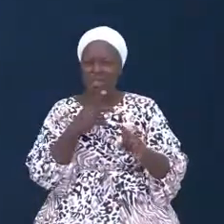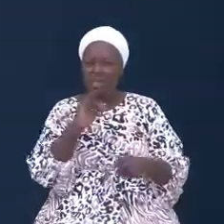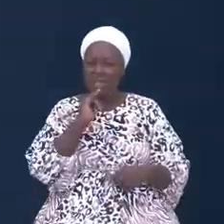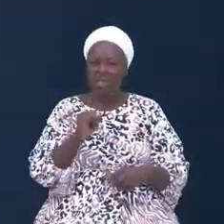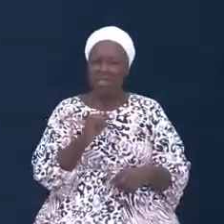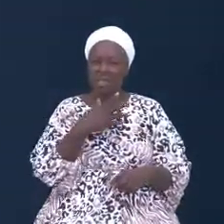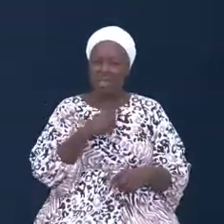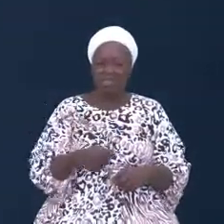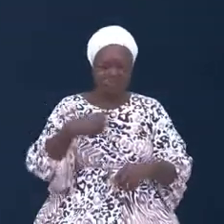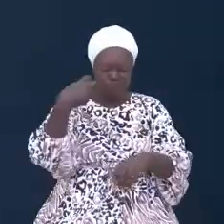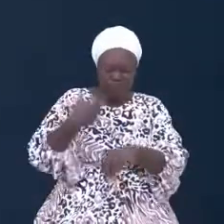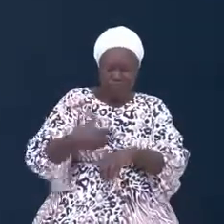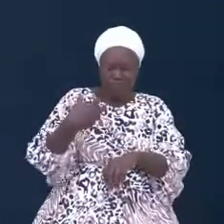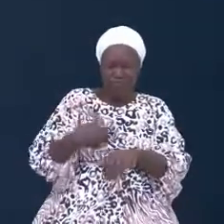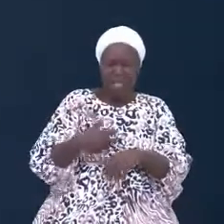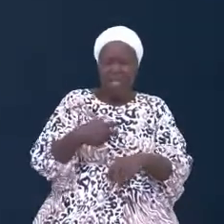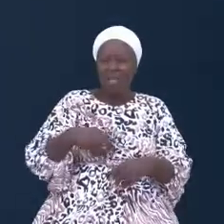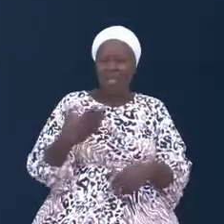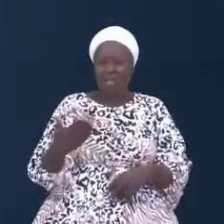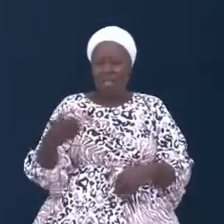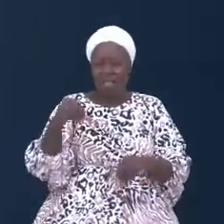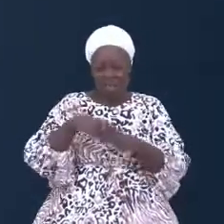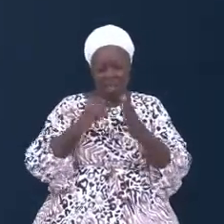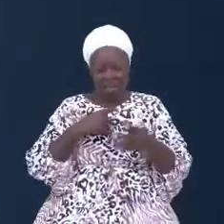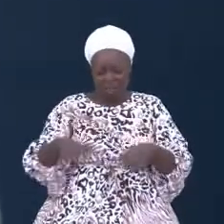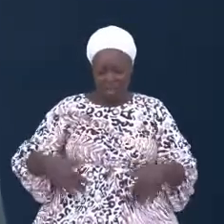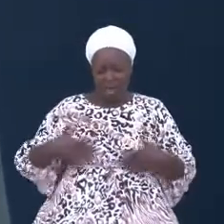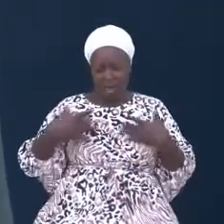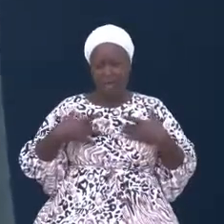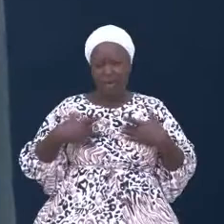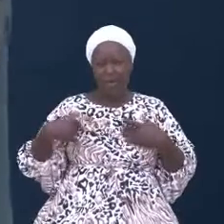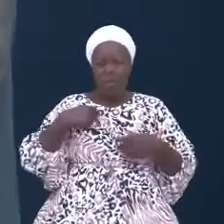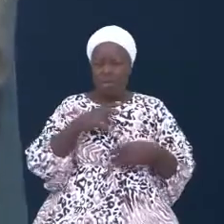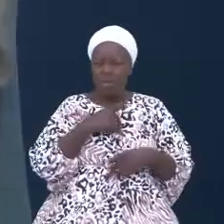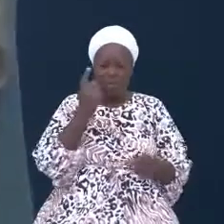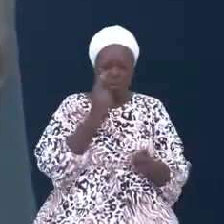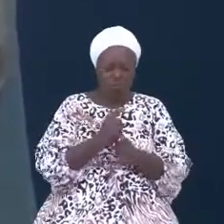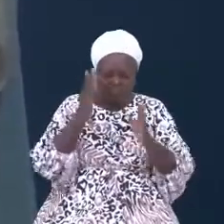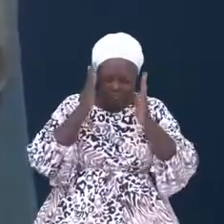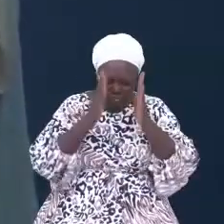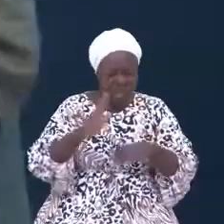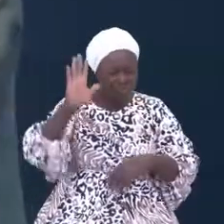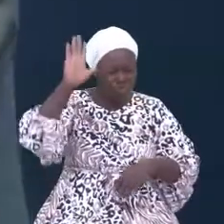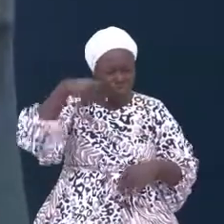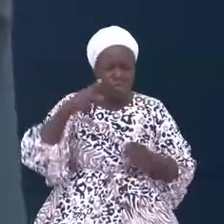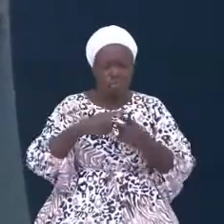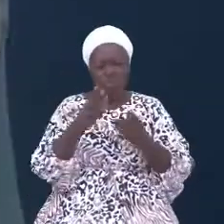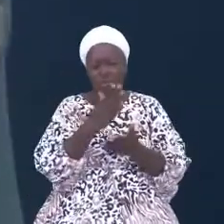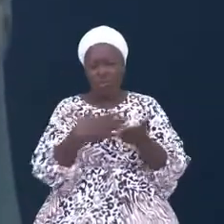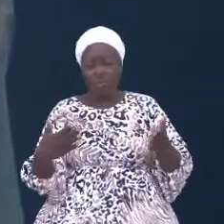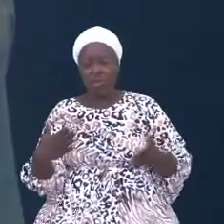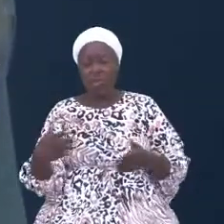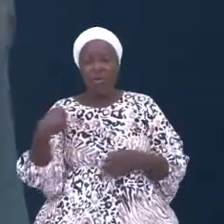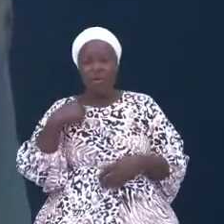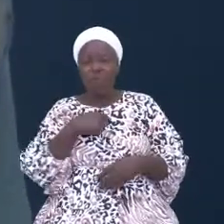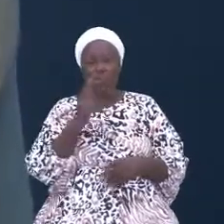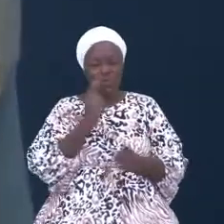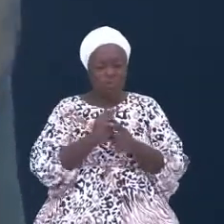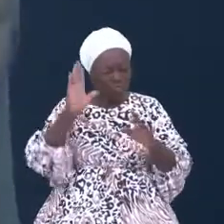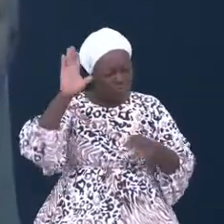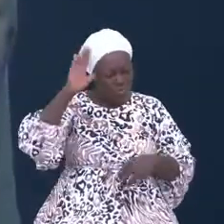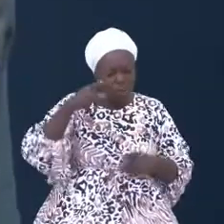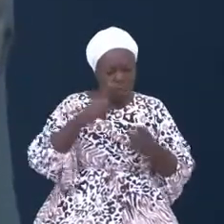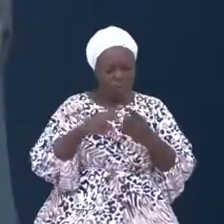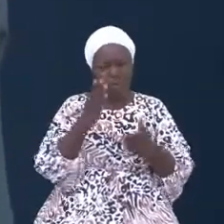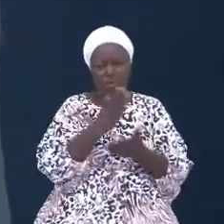our lives. We're addicted to something, maybe substance. We're addicted to something,